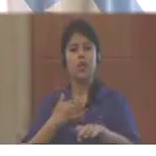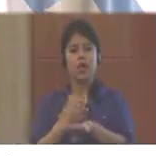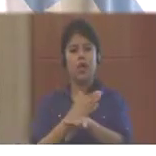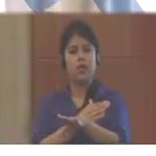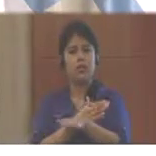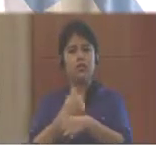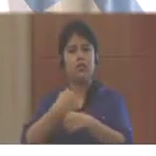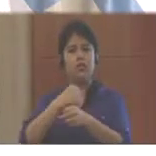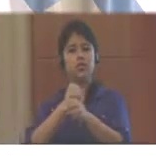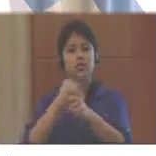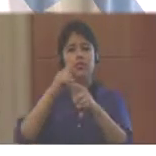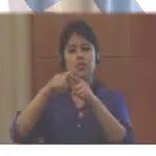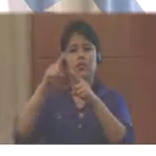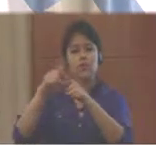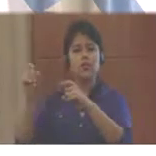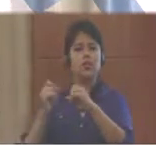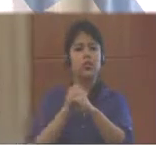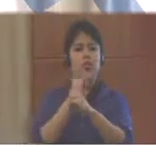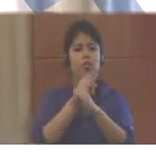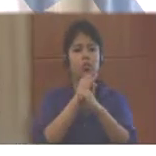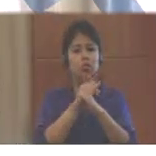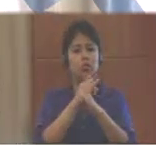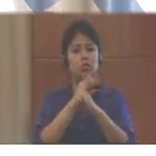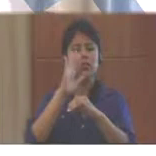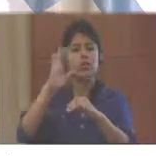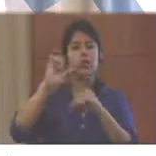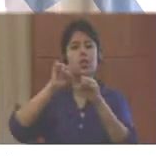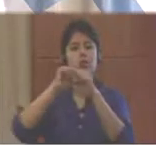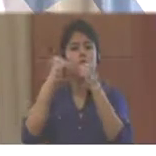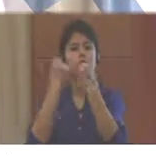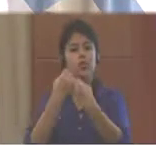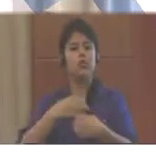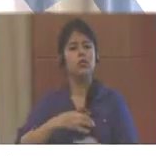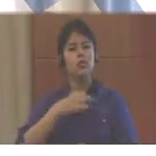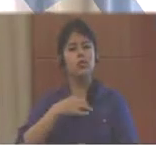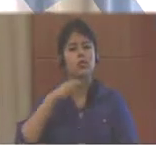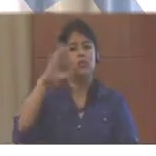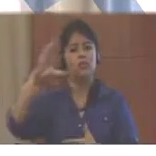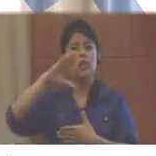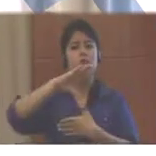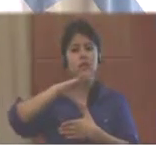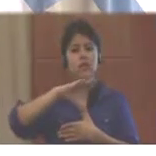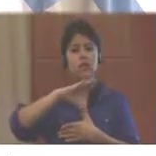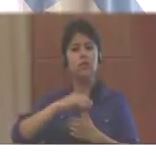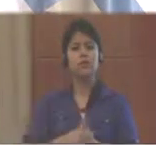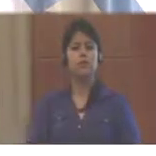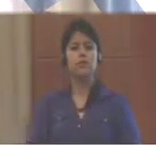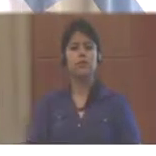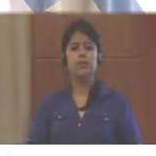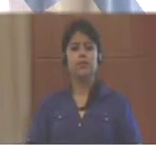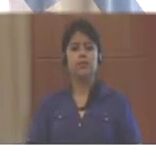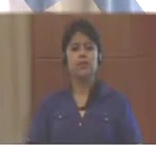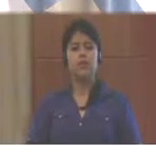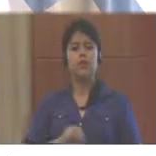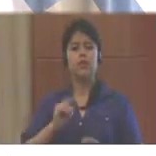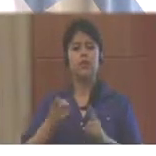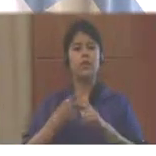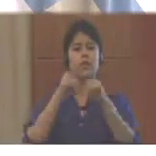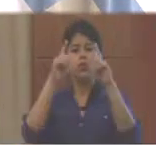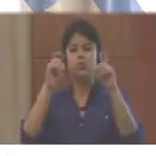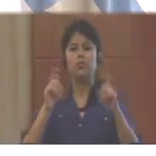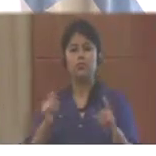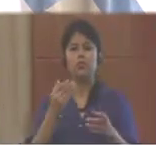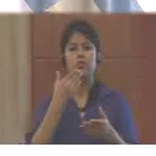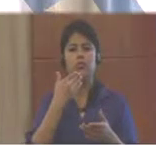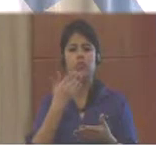we've made amongst institutions of the civil society of Latin America. And this is